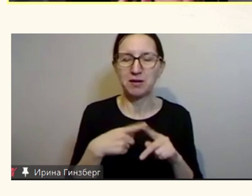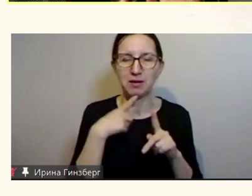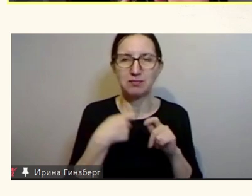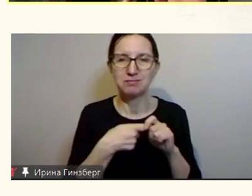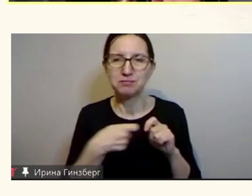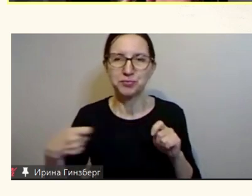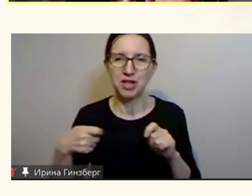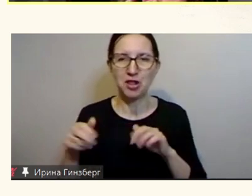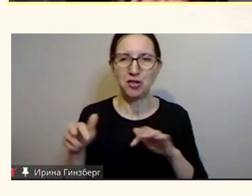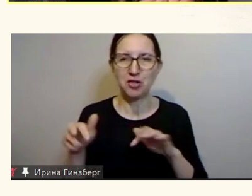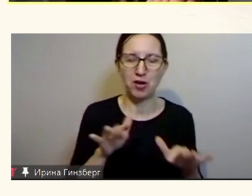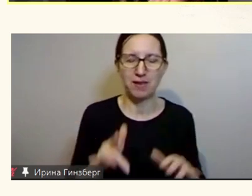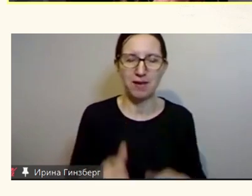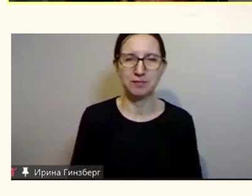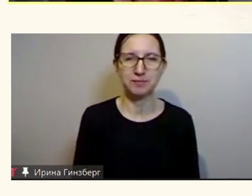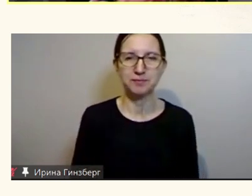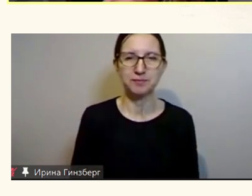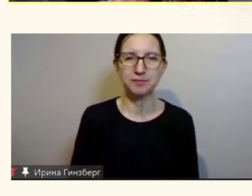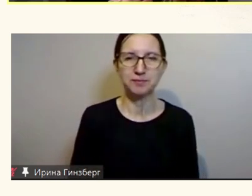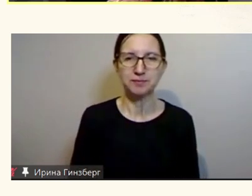Up until the year